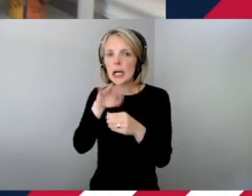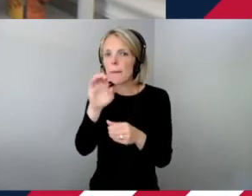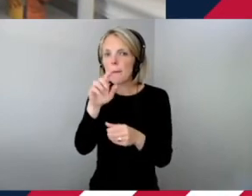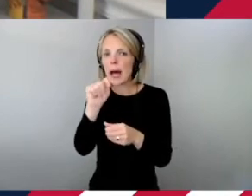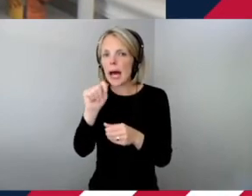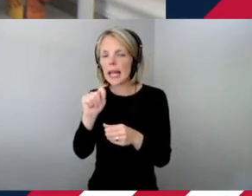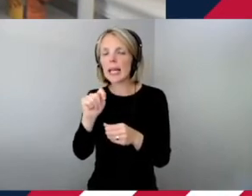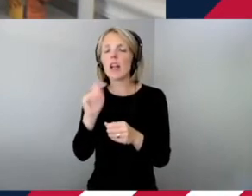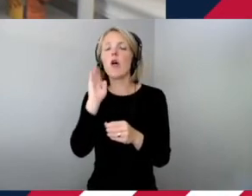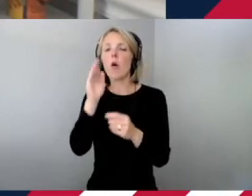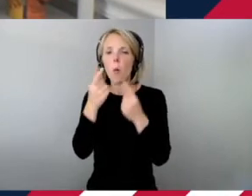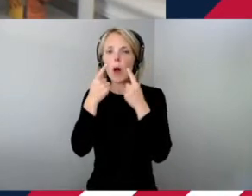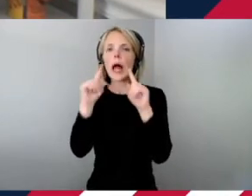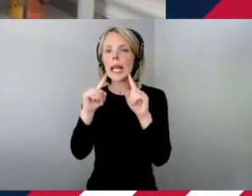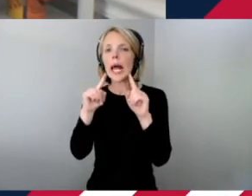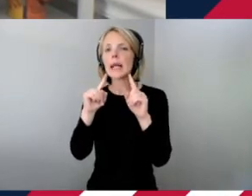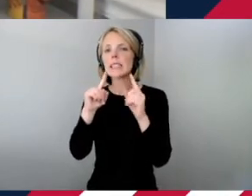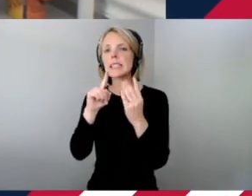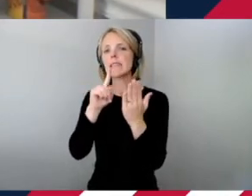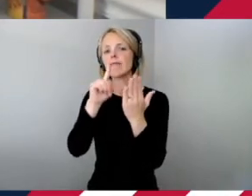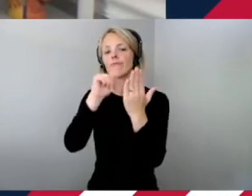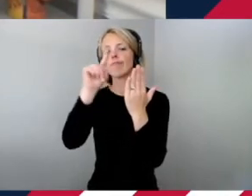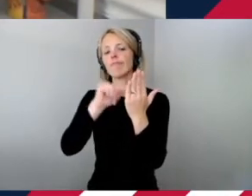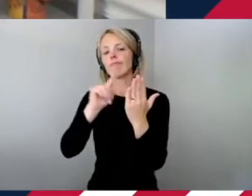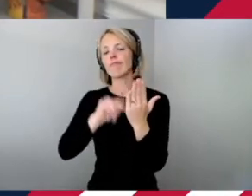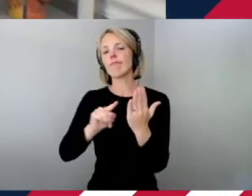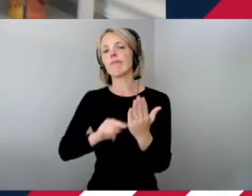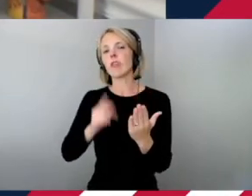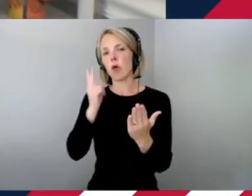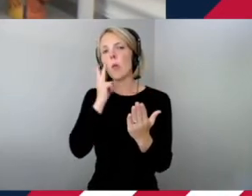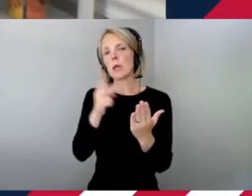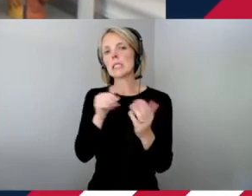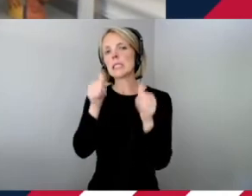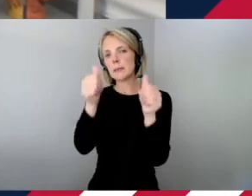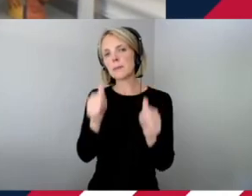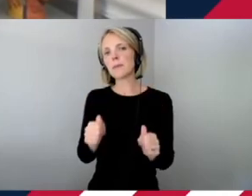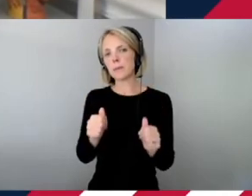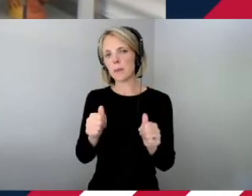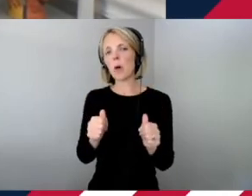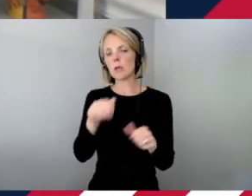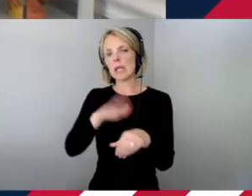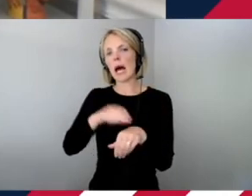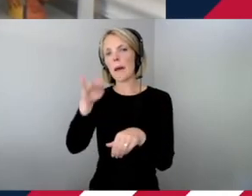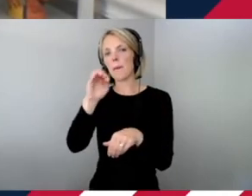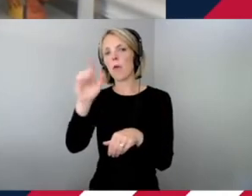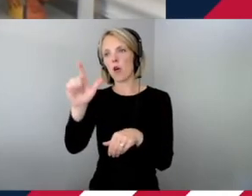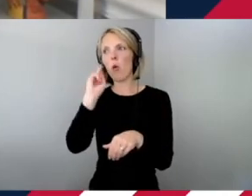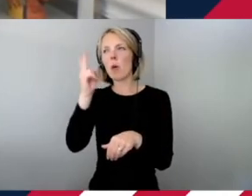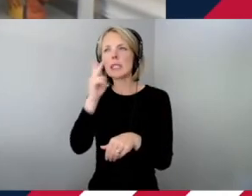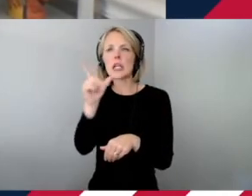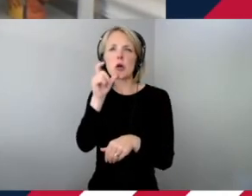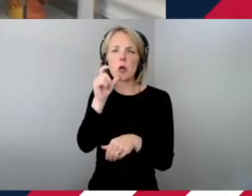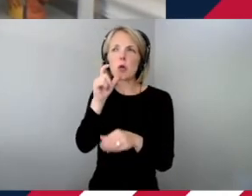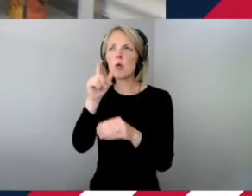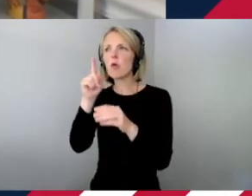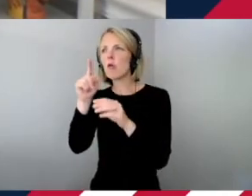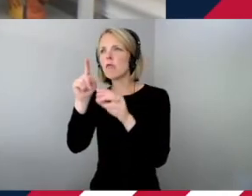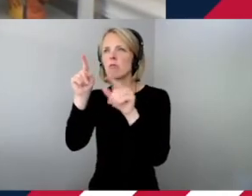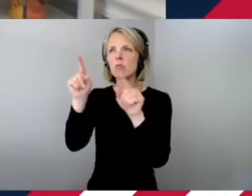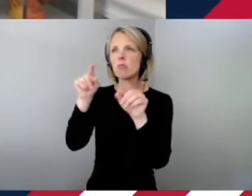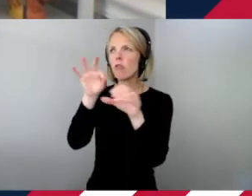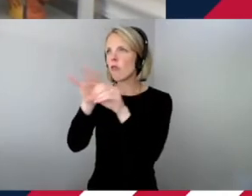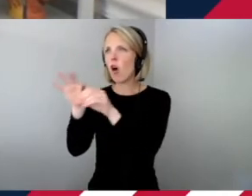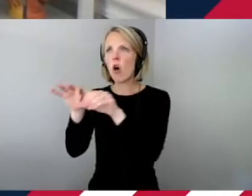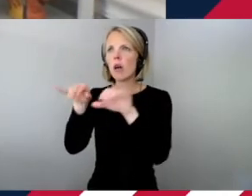and a tally sheet with how each member voted will be posted on the portal. We will now register attendance